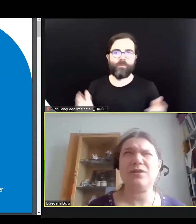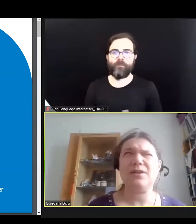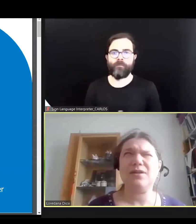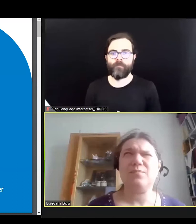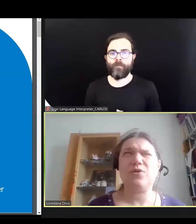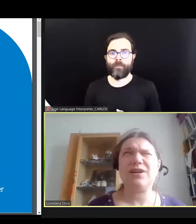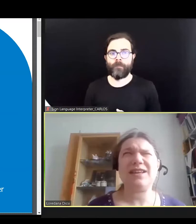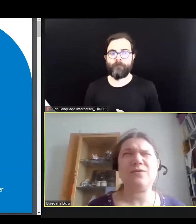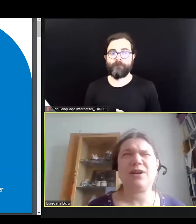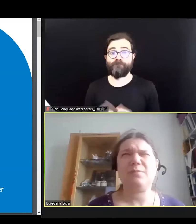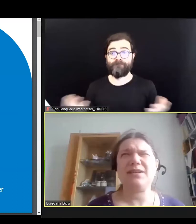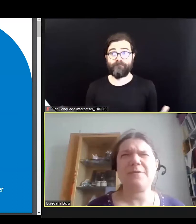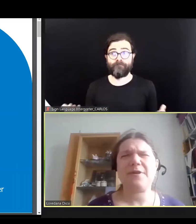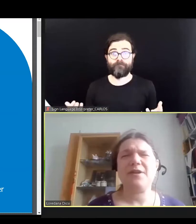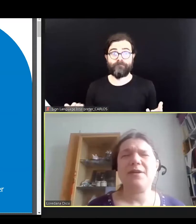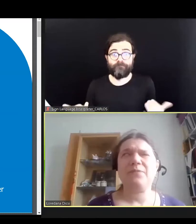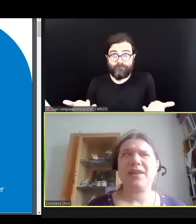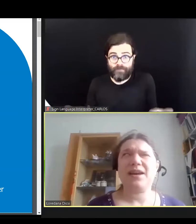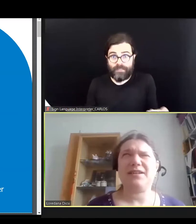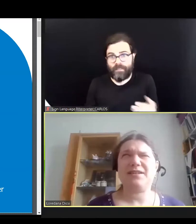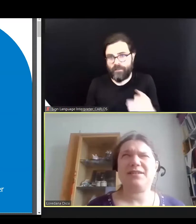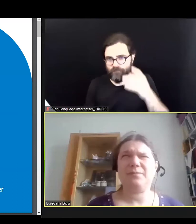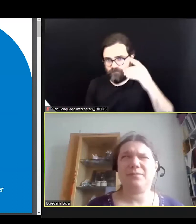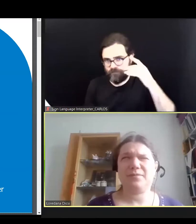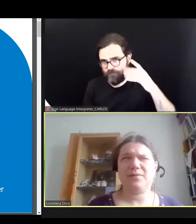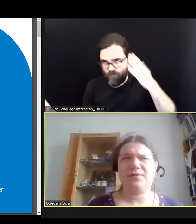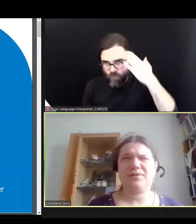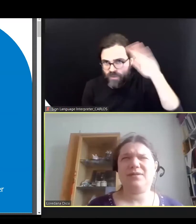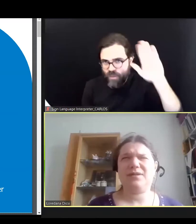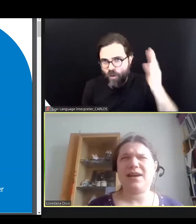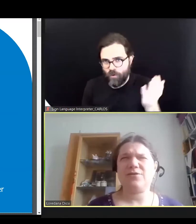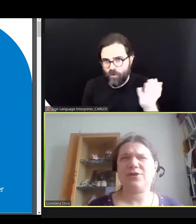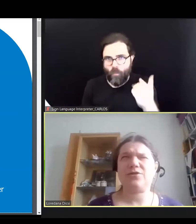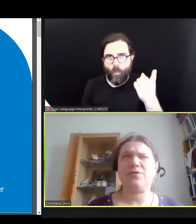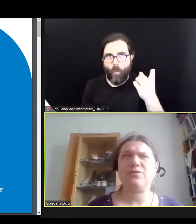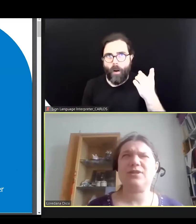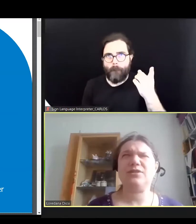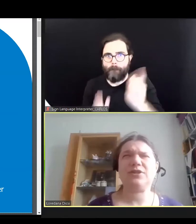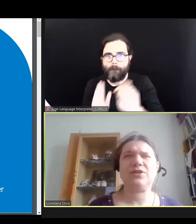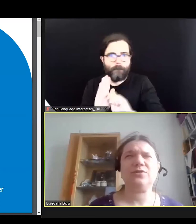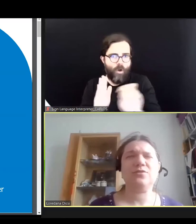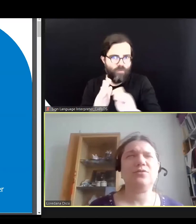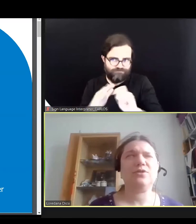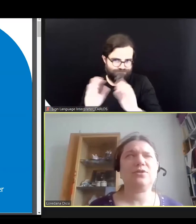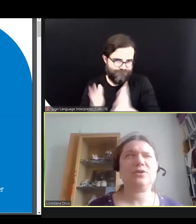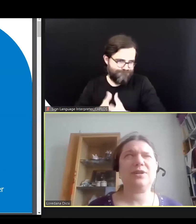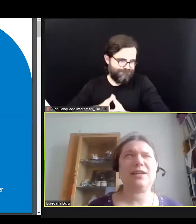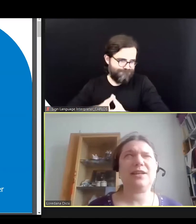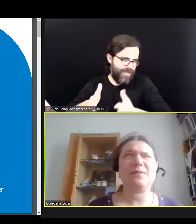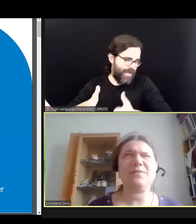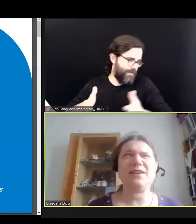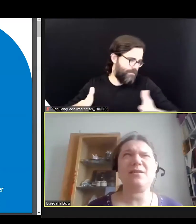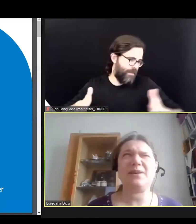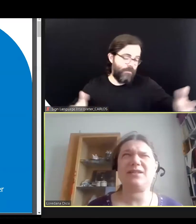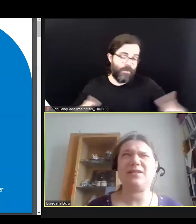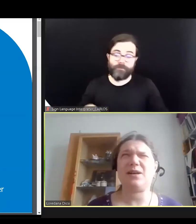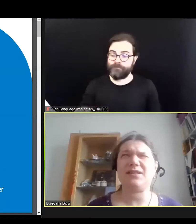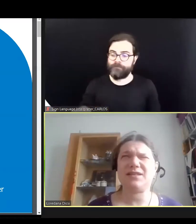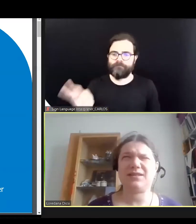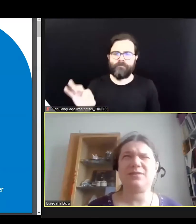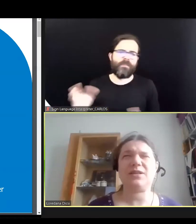long, more than 1 month. And she chose not to leave him there because